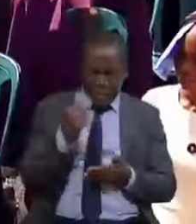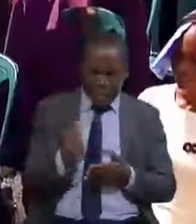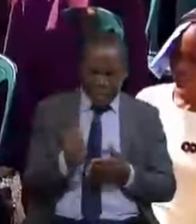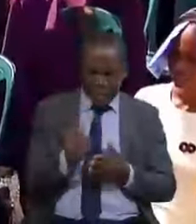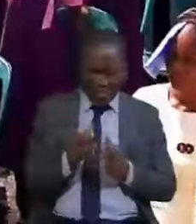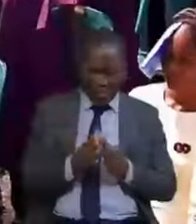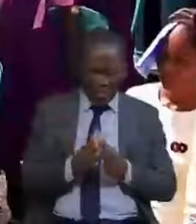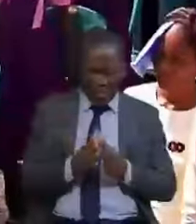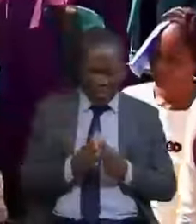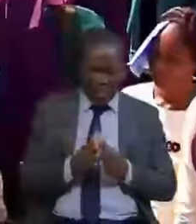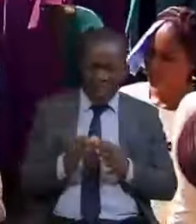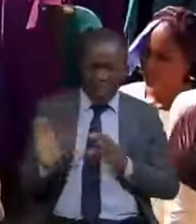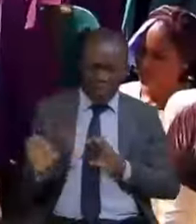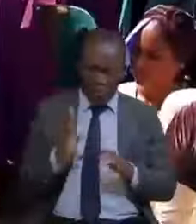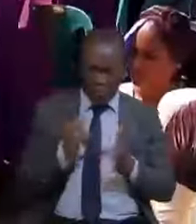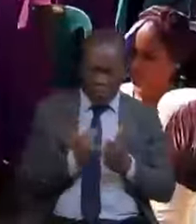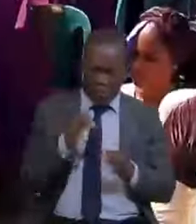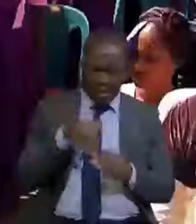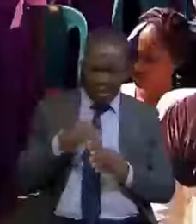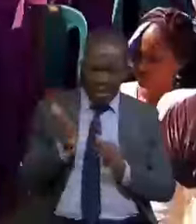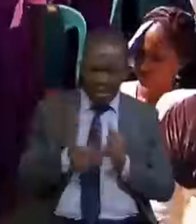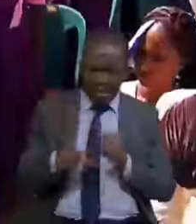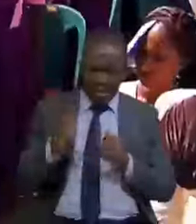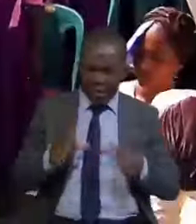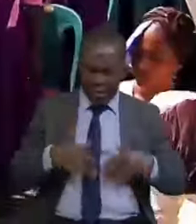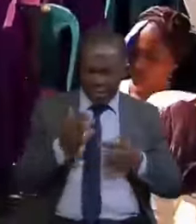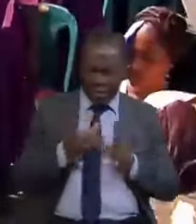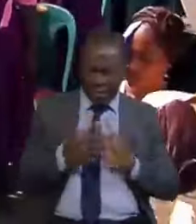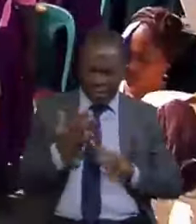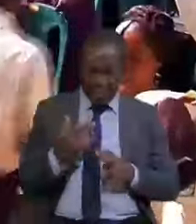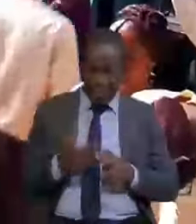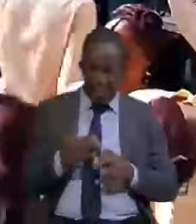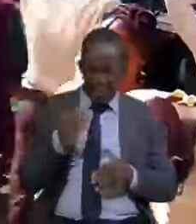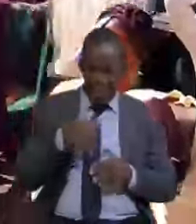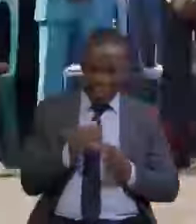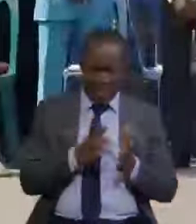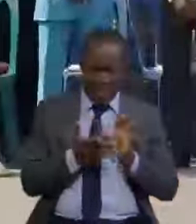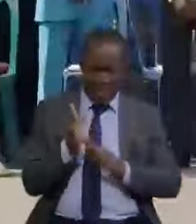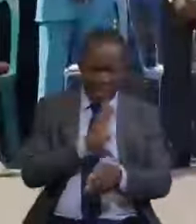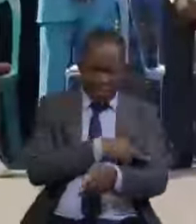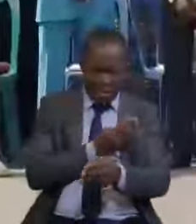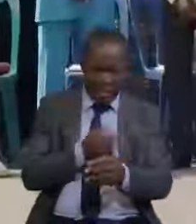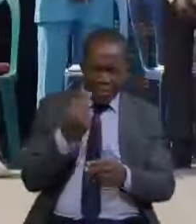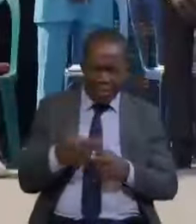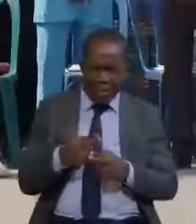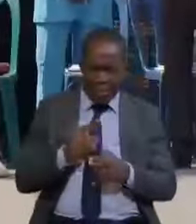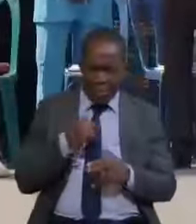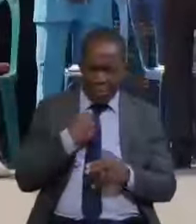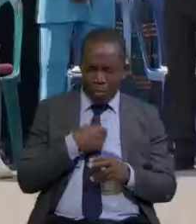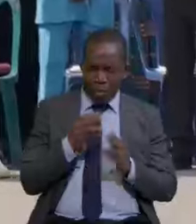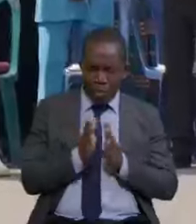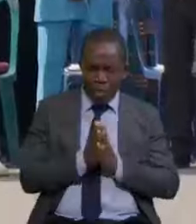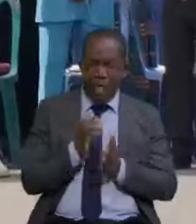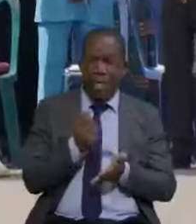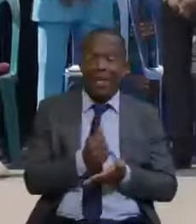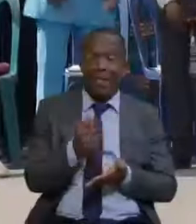every life. In Jesus' mighty name, we pray. God bless you. You